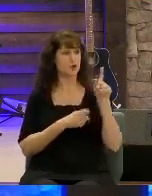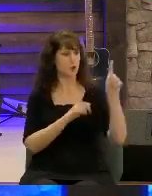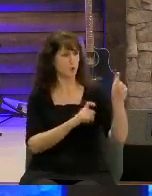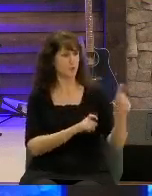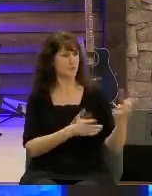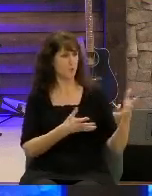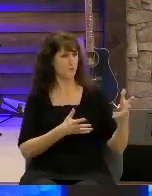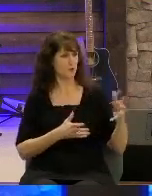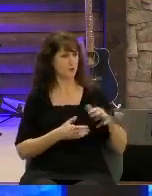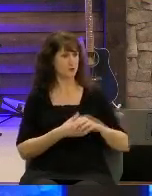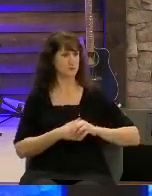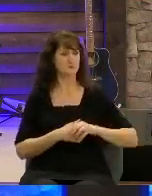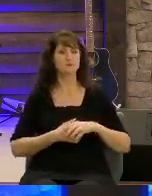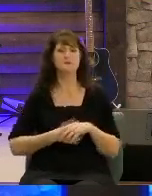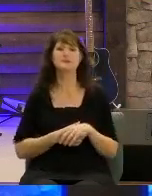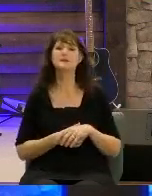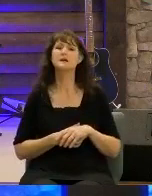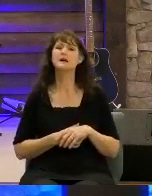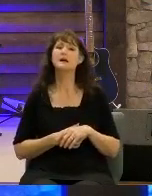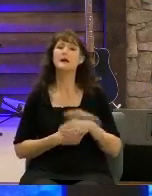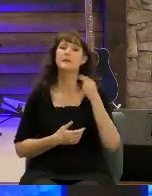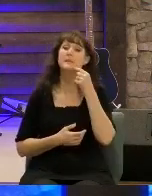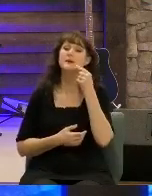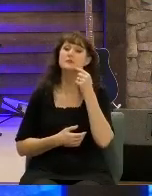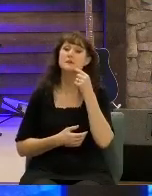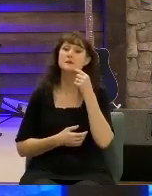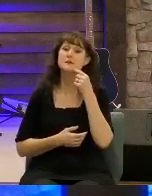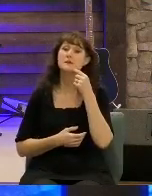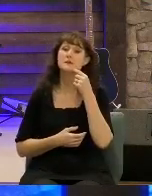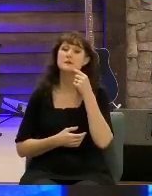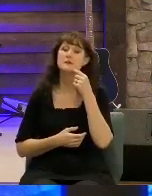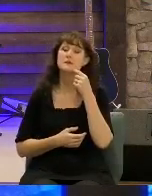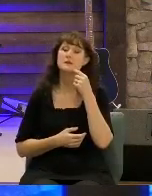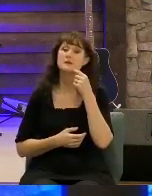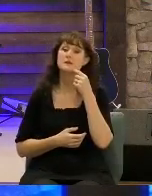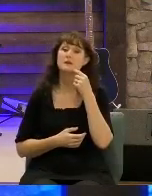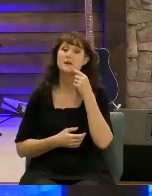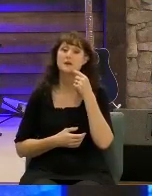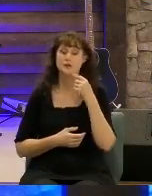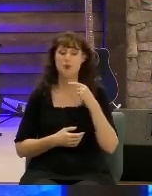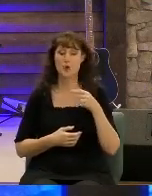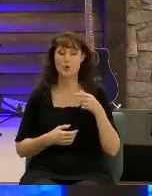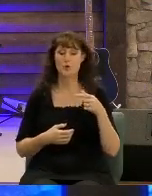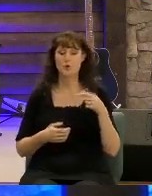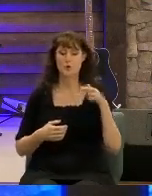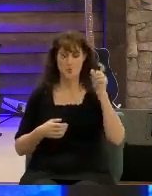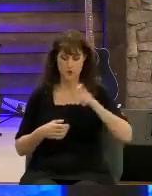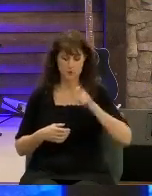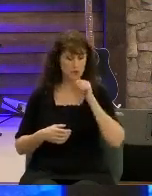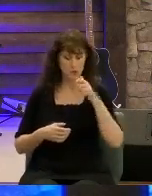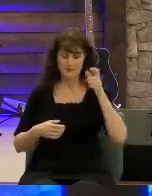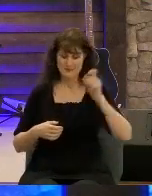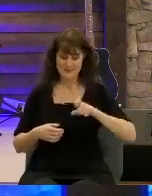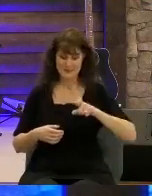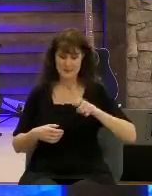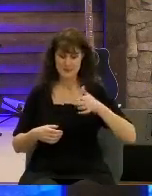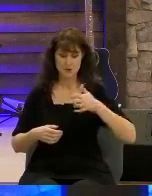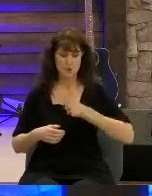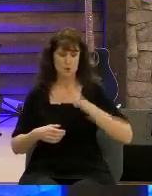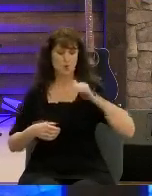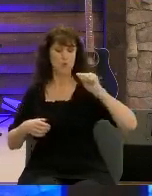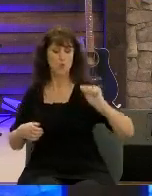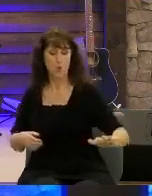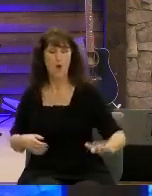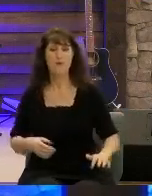hook. He mentioned to throw off that which is not needed. Amen? Yes. We are to throw off.